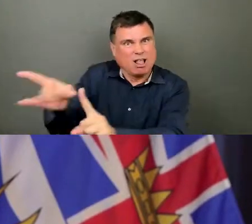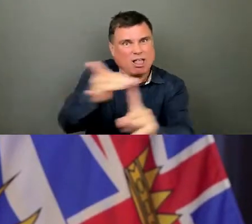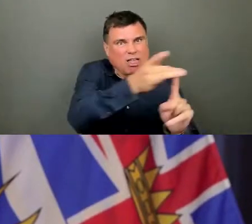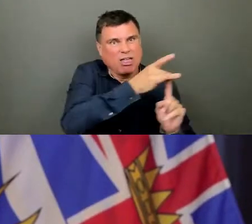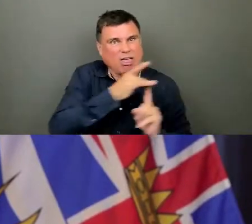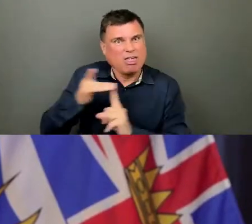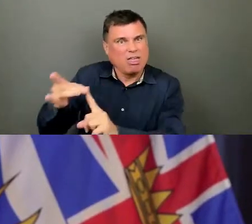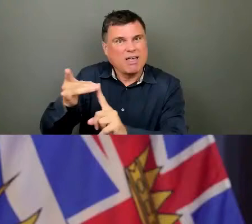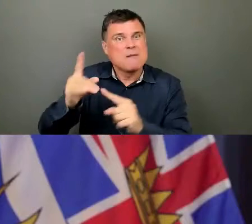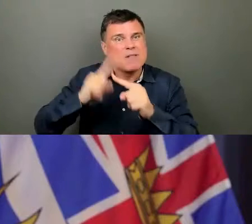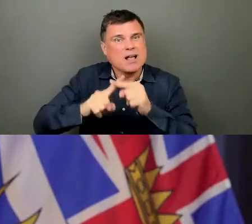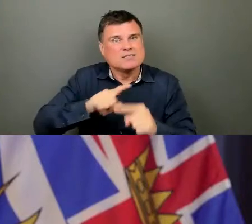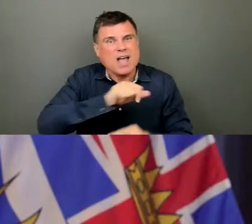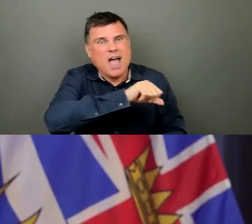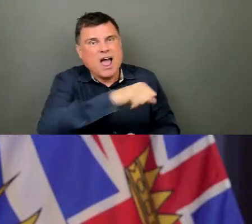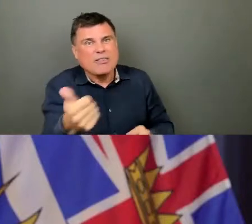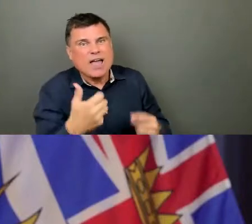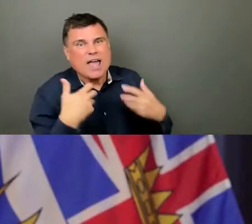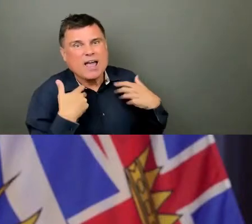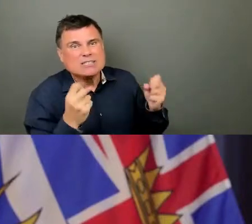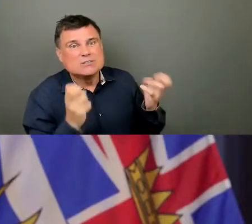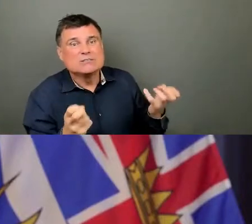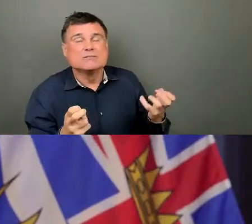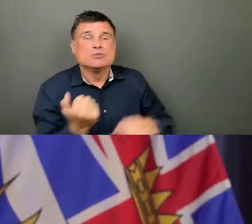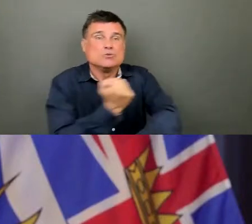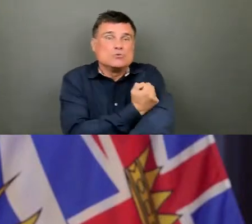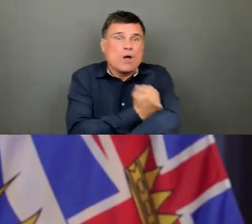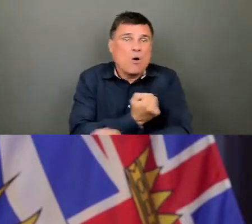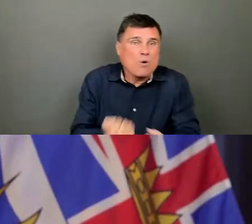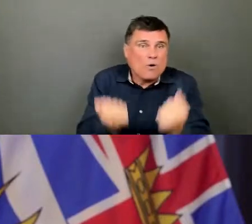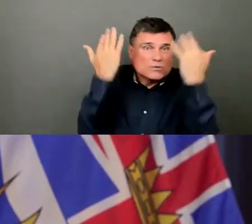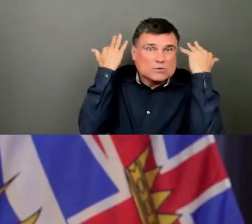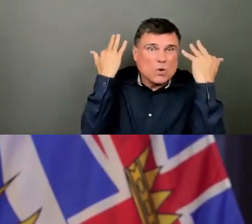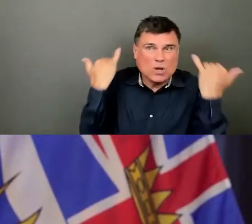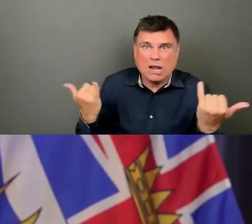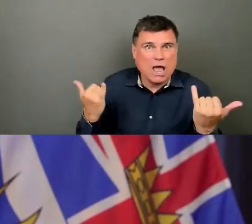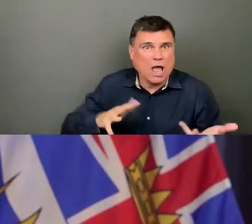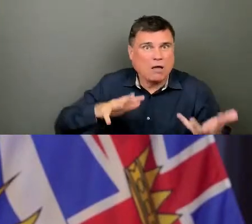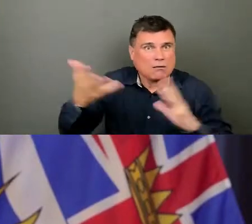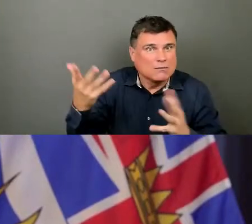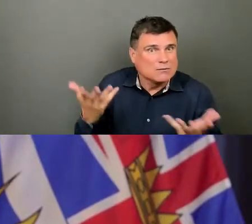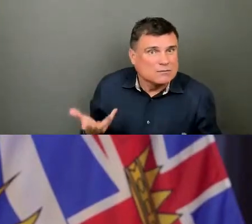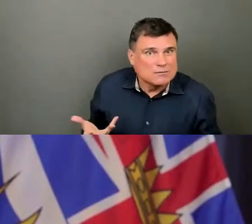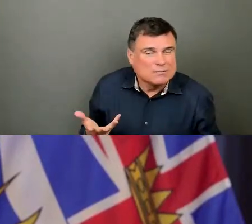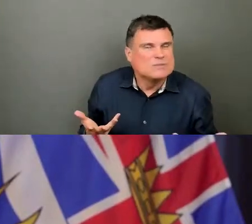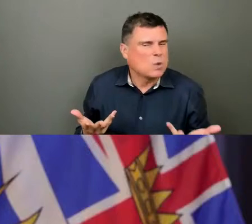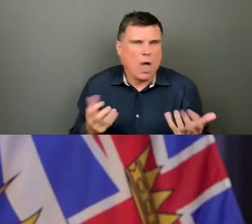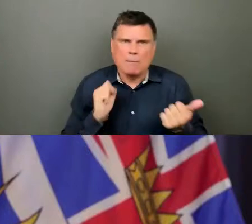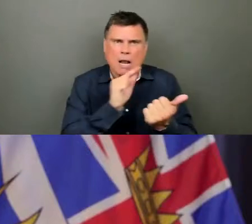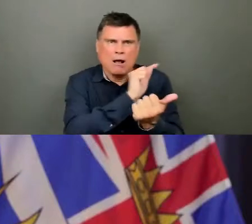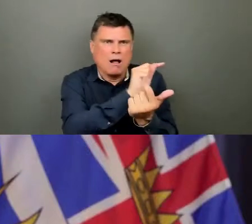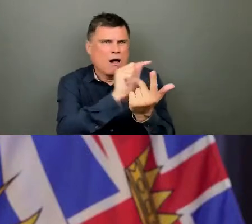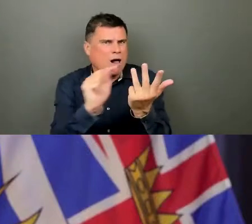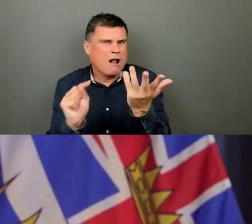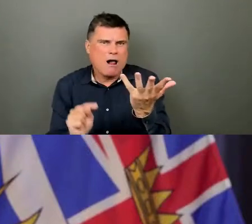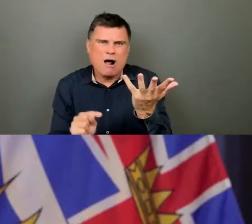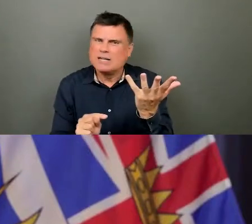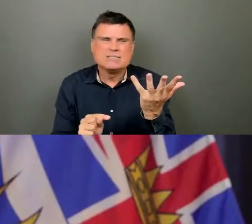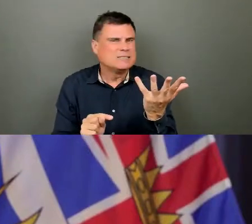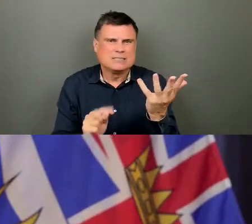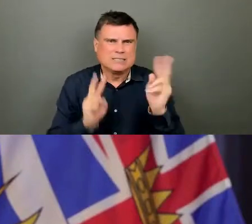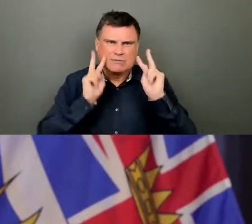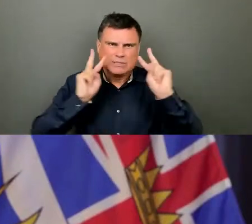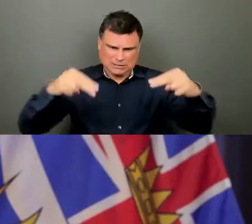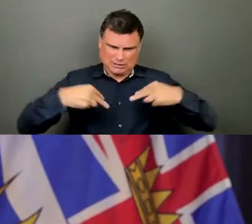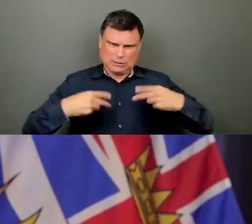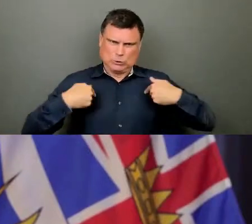emergency that is the overdose crisis and others, and to take the step that we can all take today as people and get vaccinated.